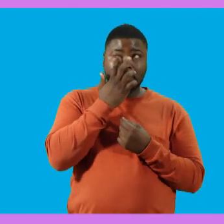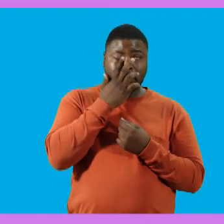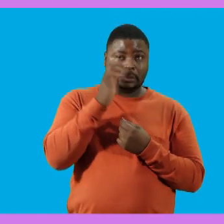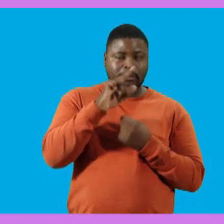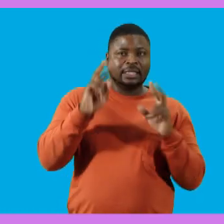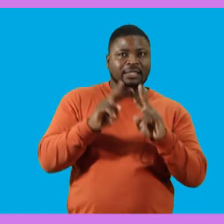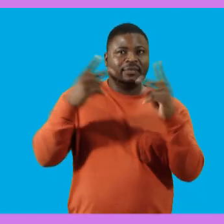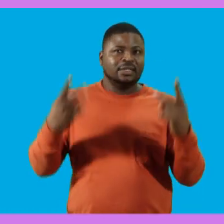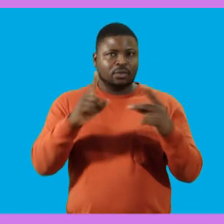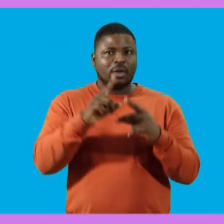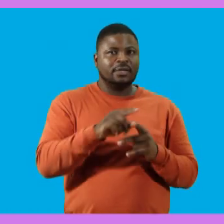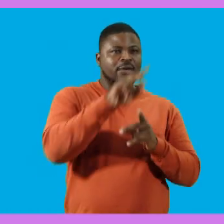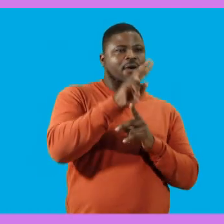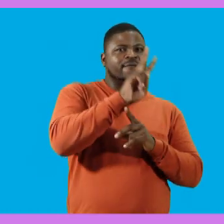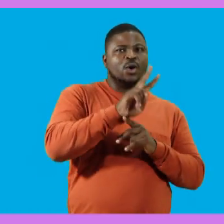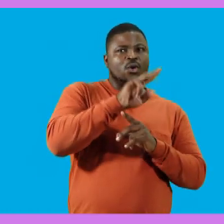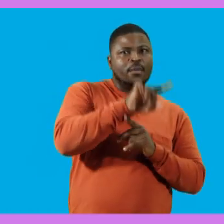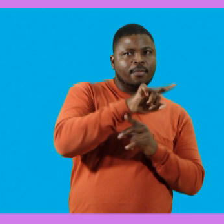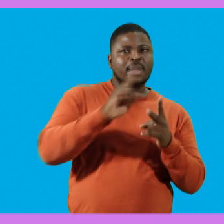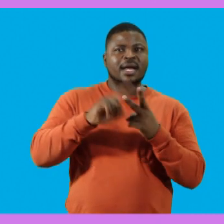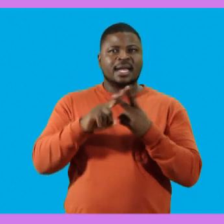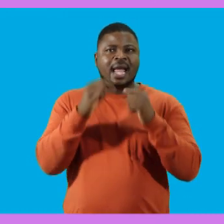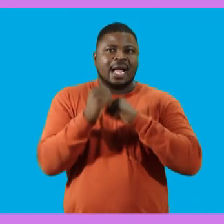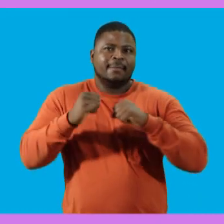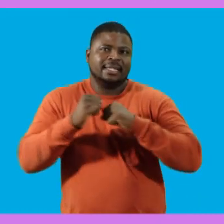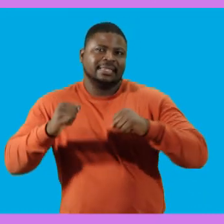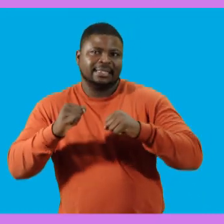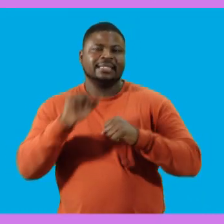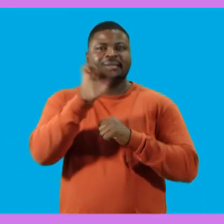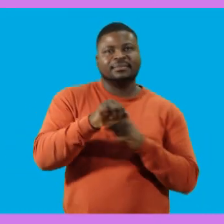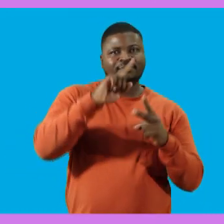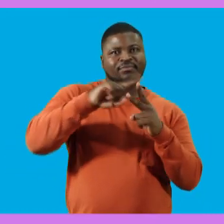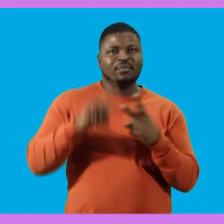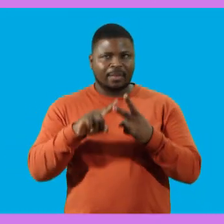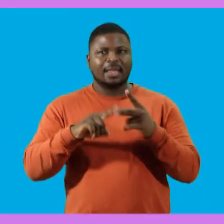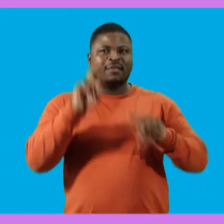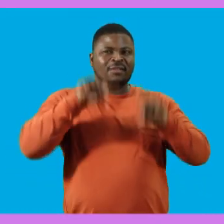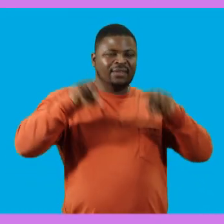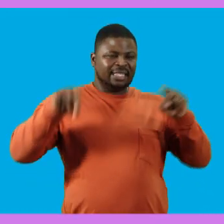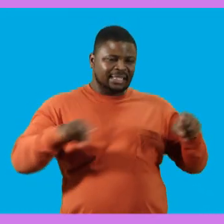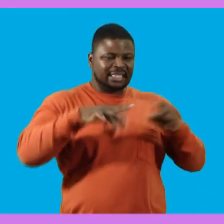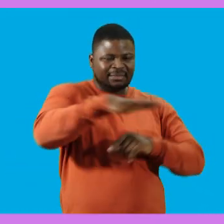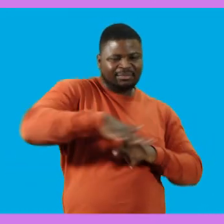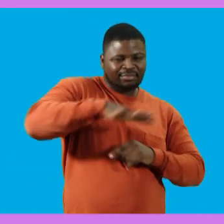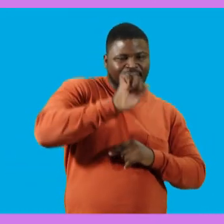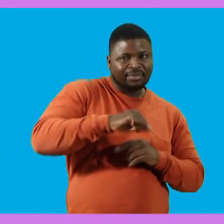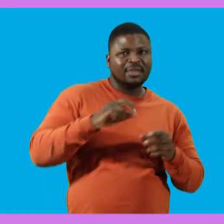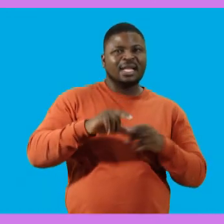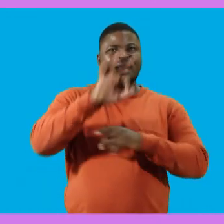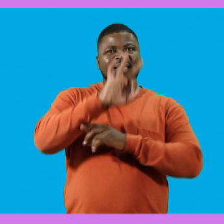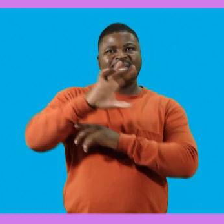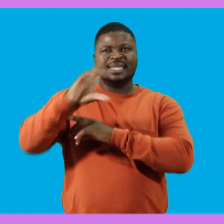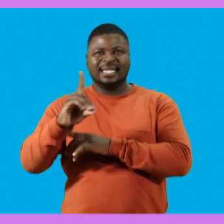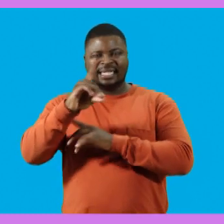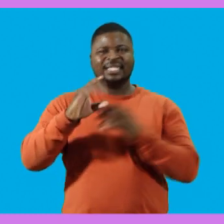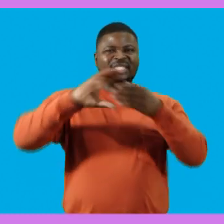differentiate between volume and capacity, differentiate between area and surface area, work with 3D shapes,